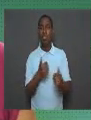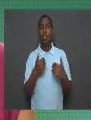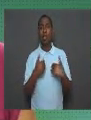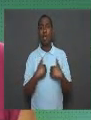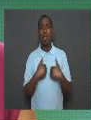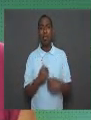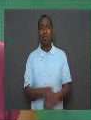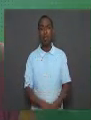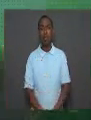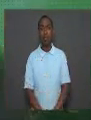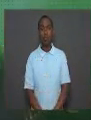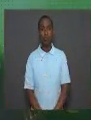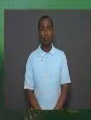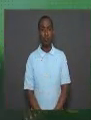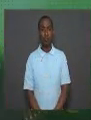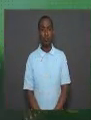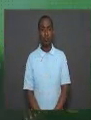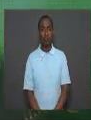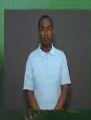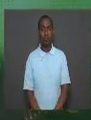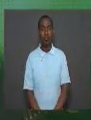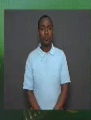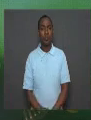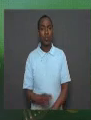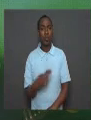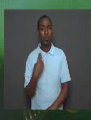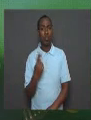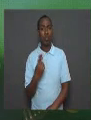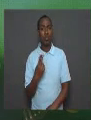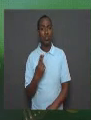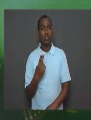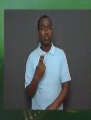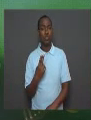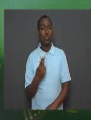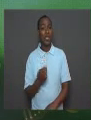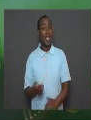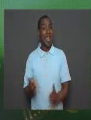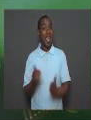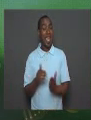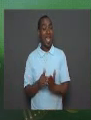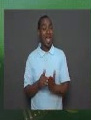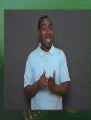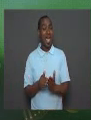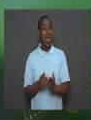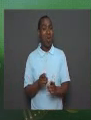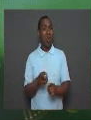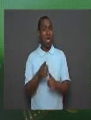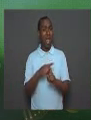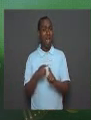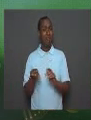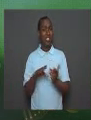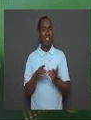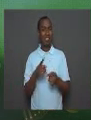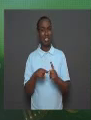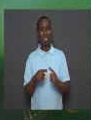in veins. They are used to prevent the backflow of the liquid.